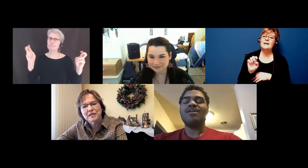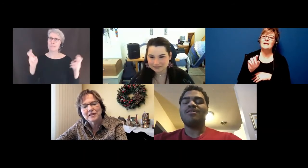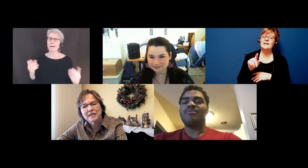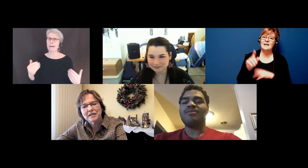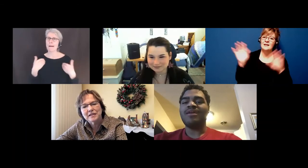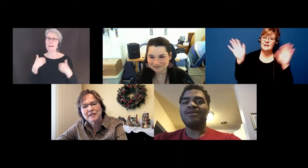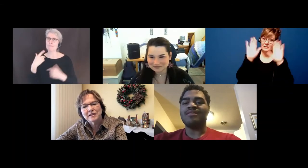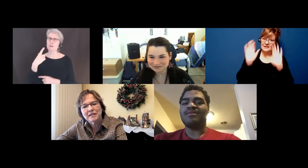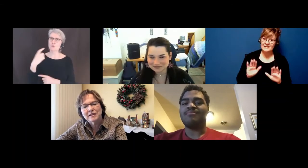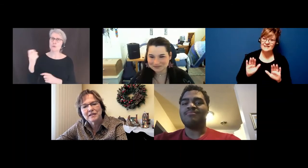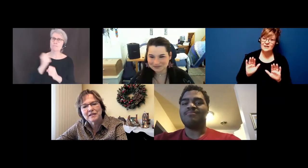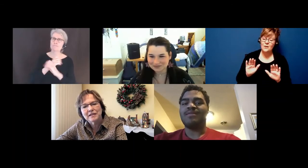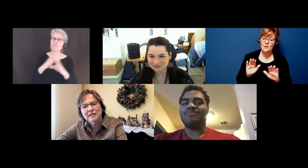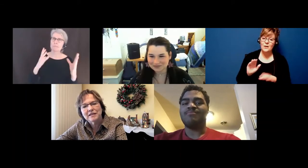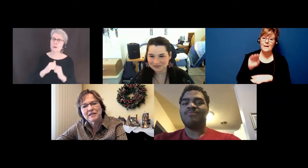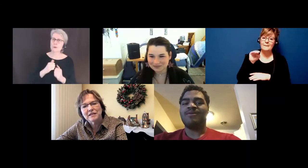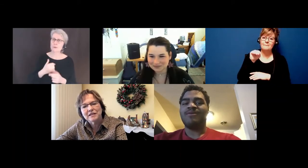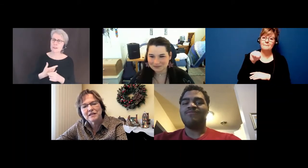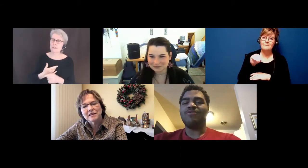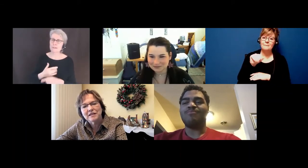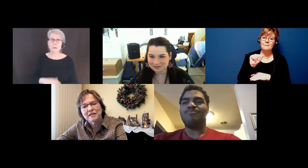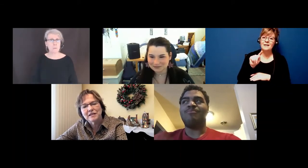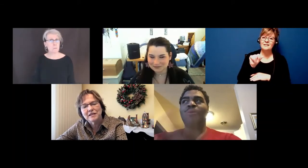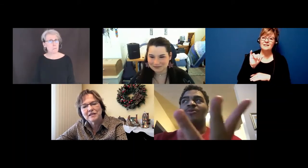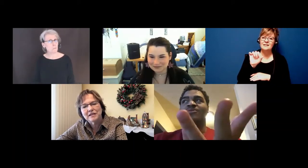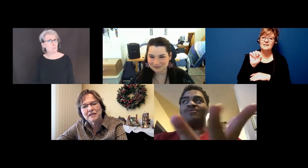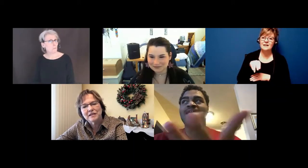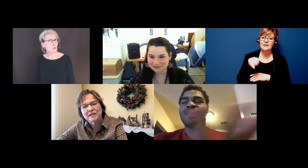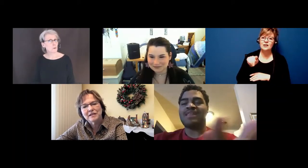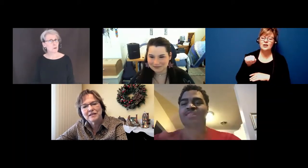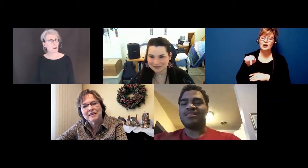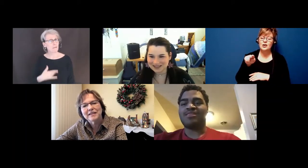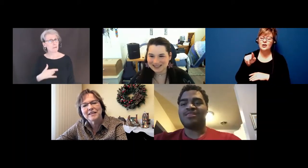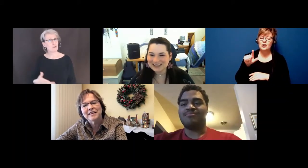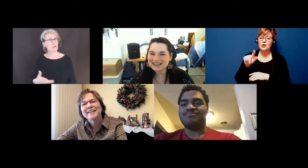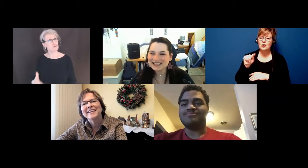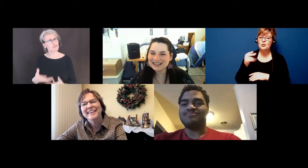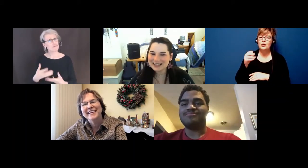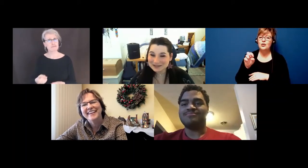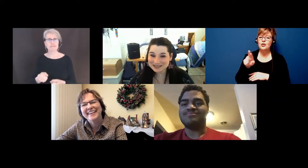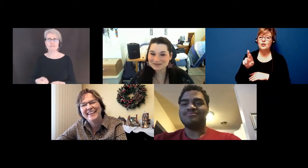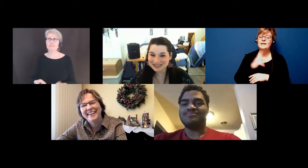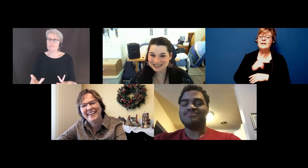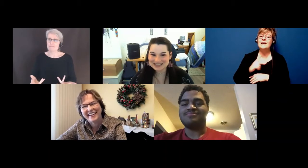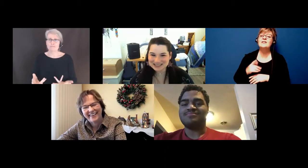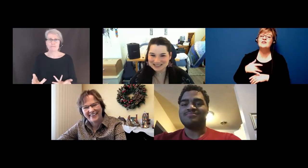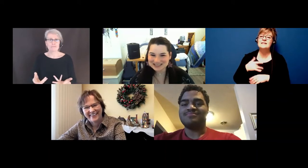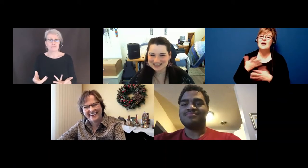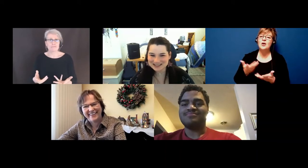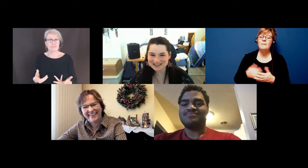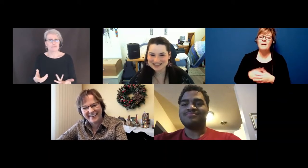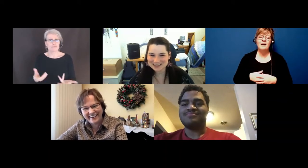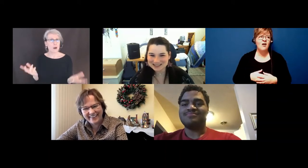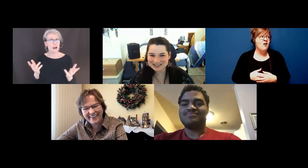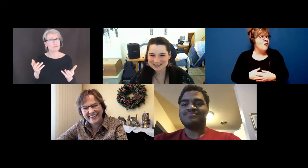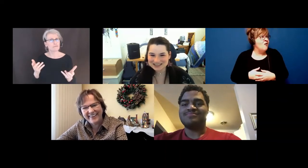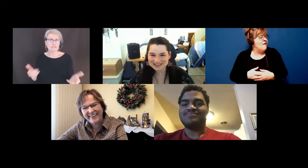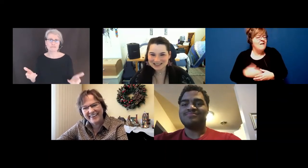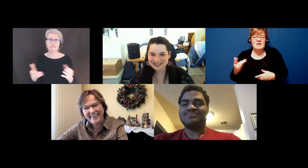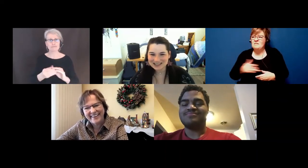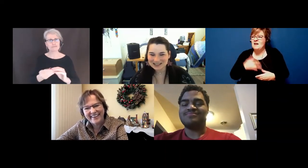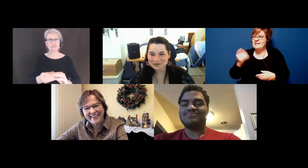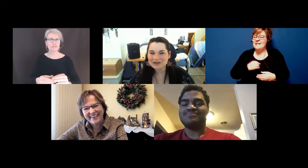Pretty good. It felt bold in a sense. That does make sense. A lot of